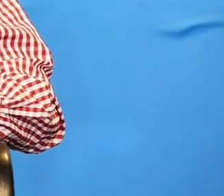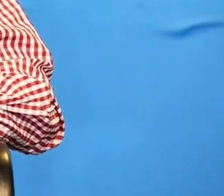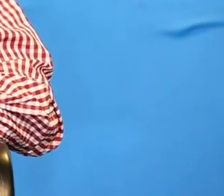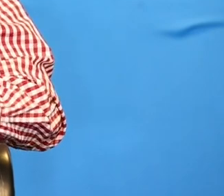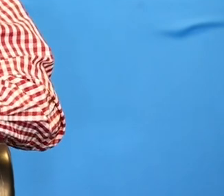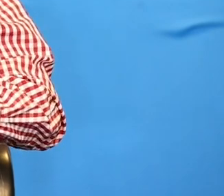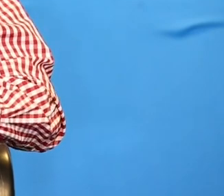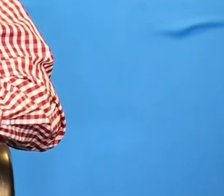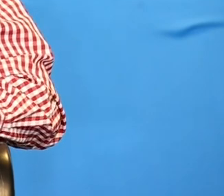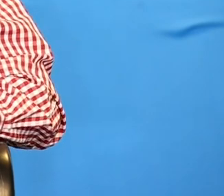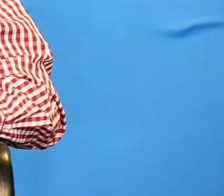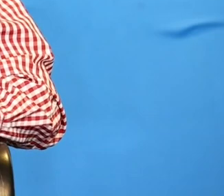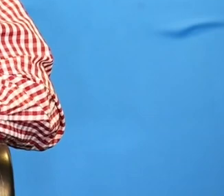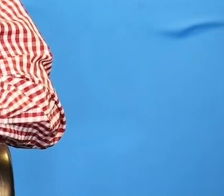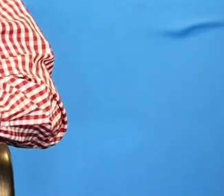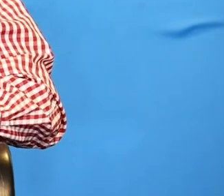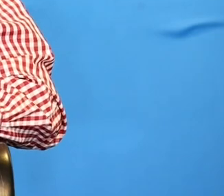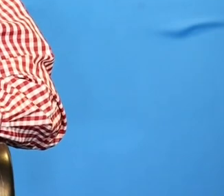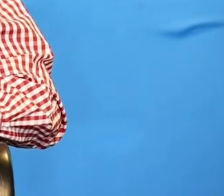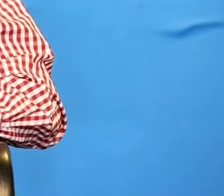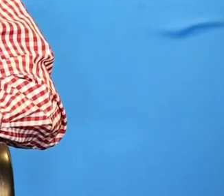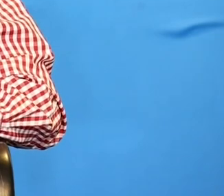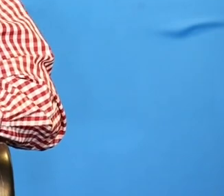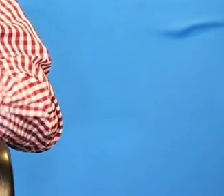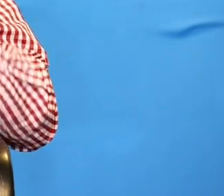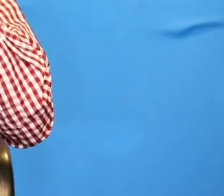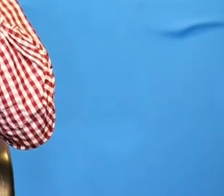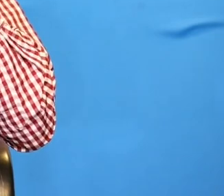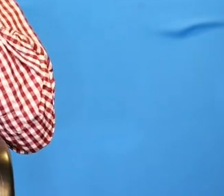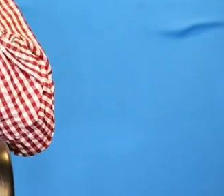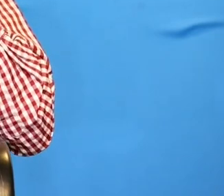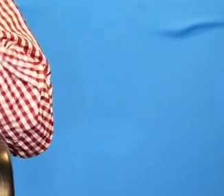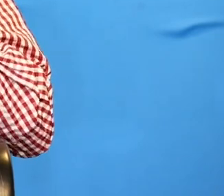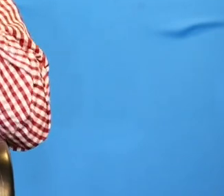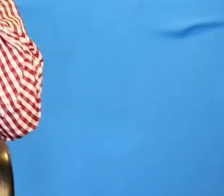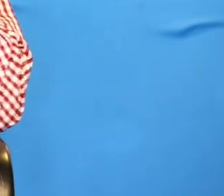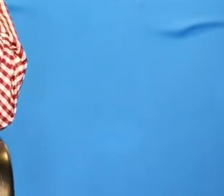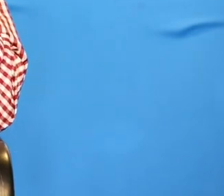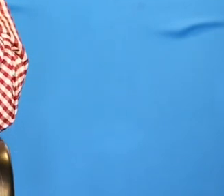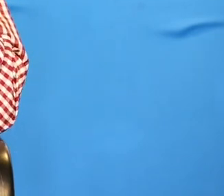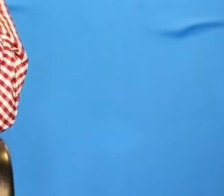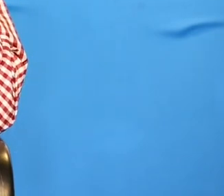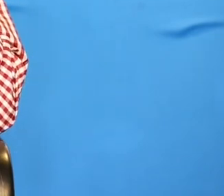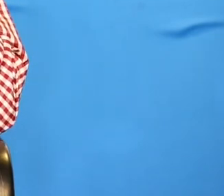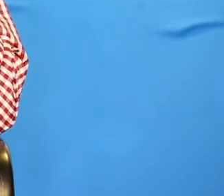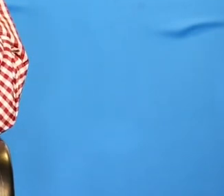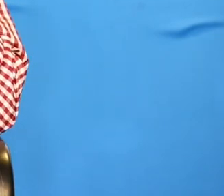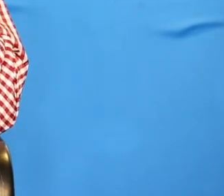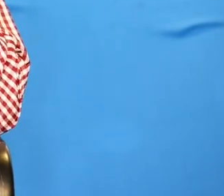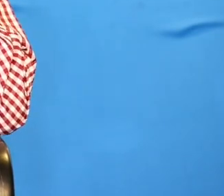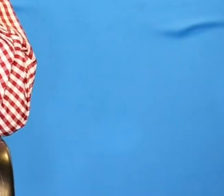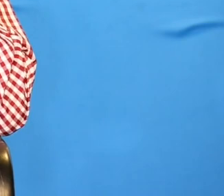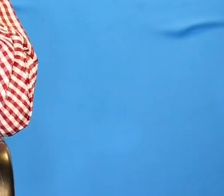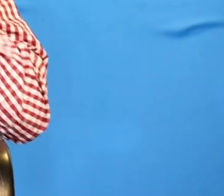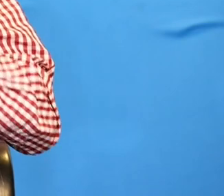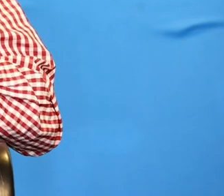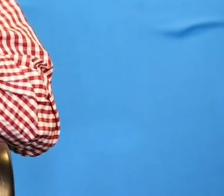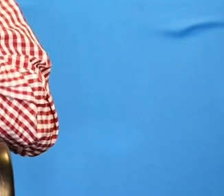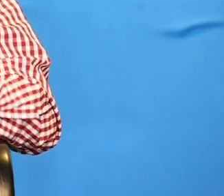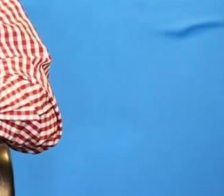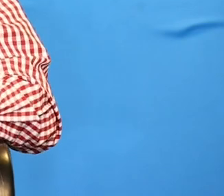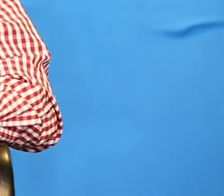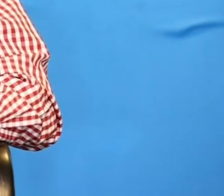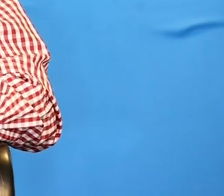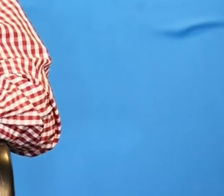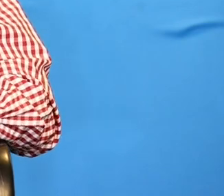save her family. Christ, by offering his life on the cross, actually saved the